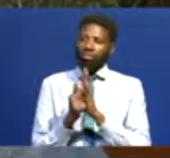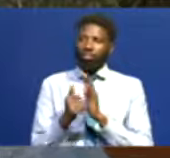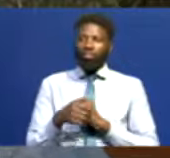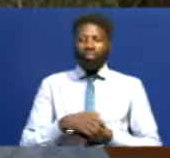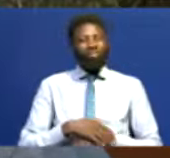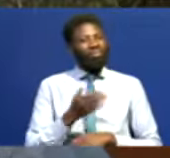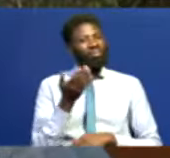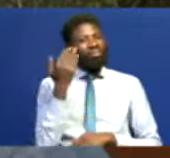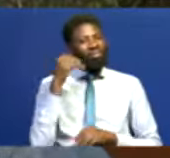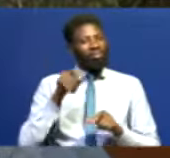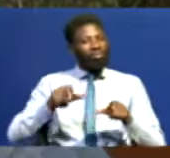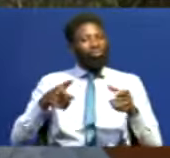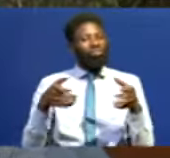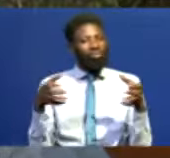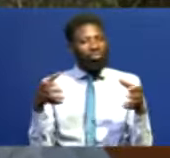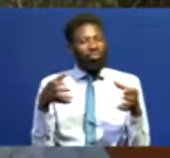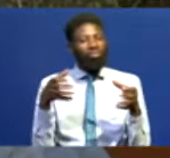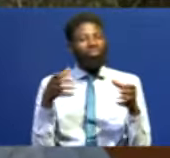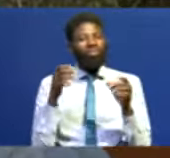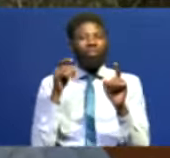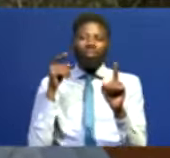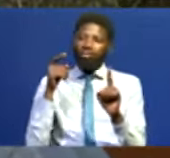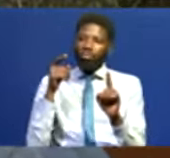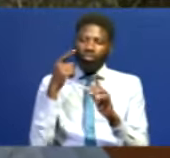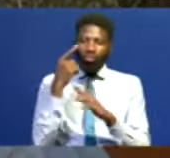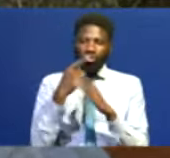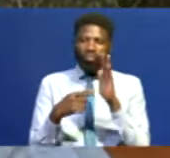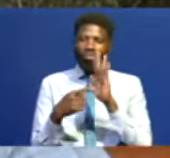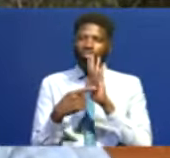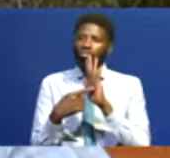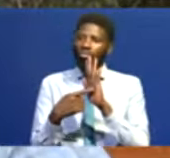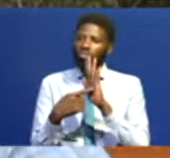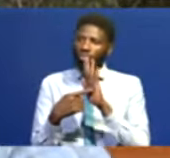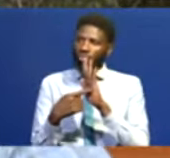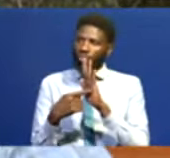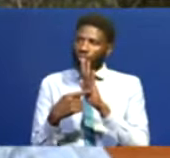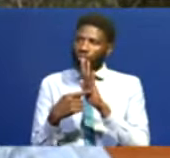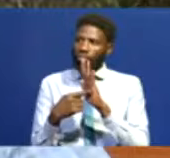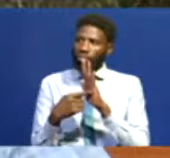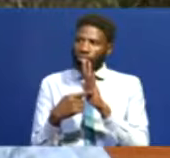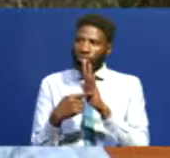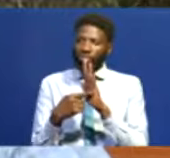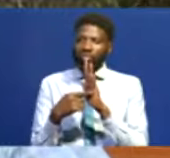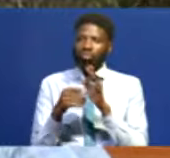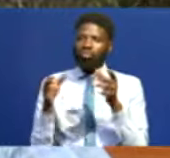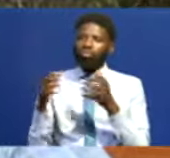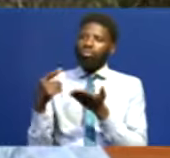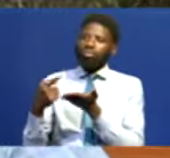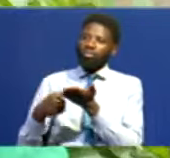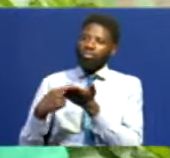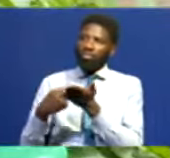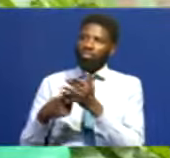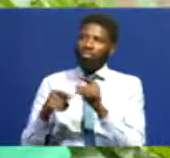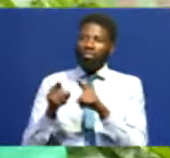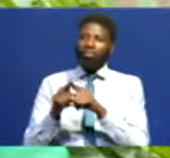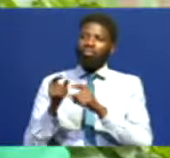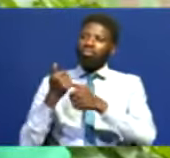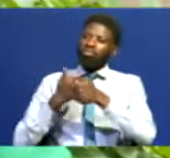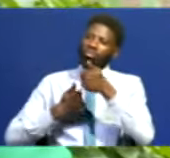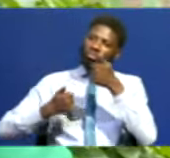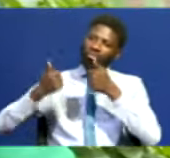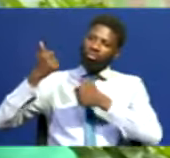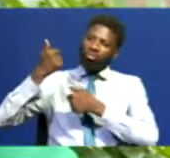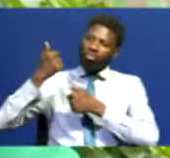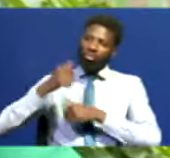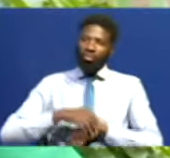designed to portray the white people as a superior race. Starting